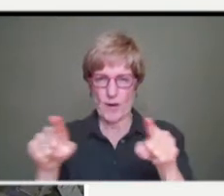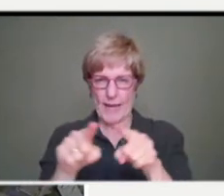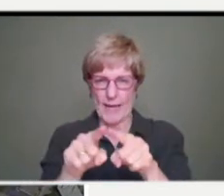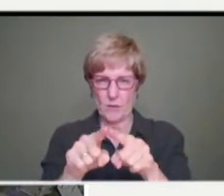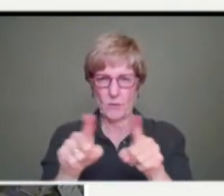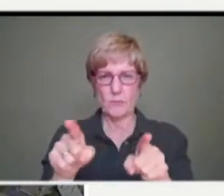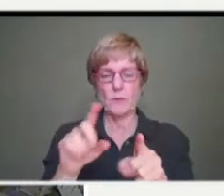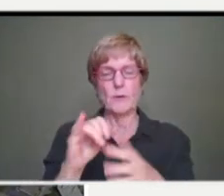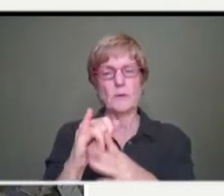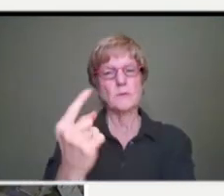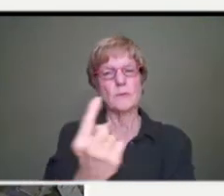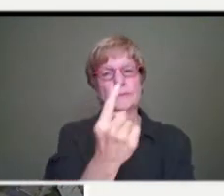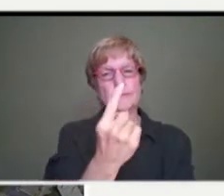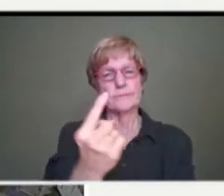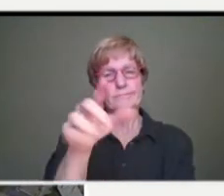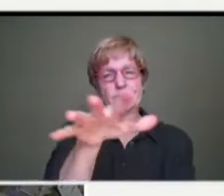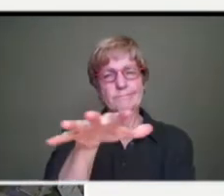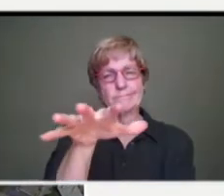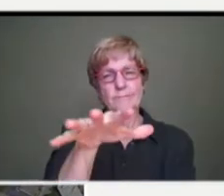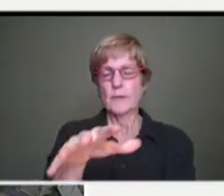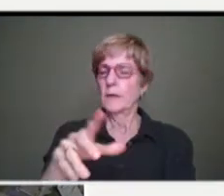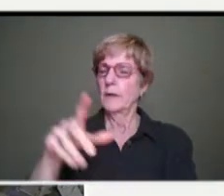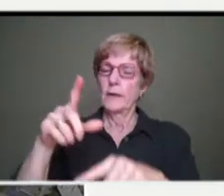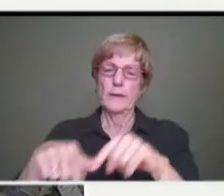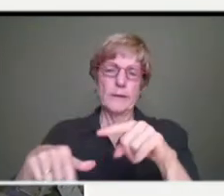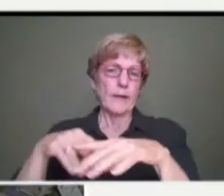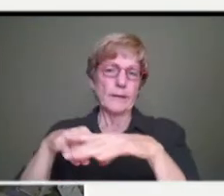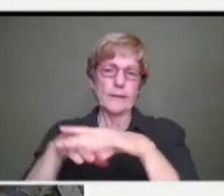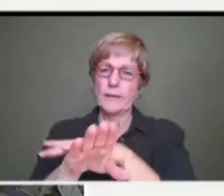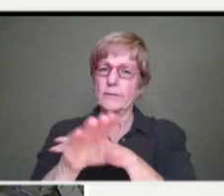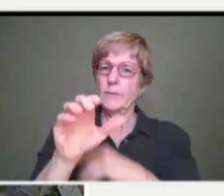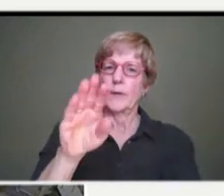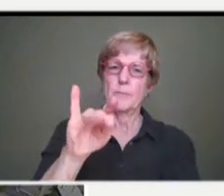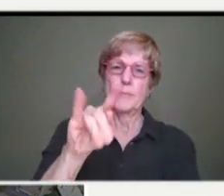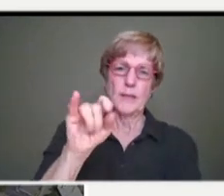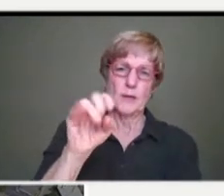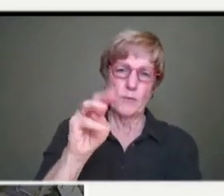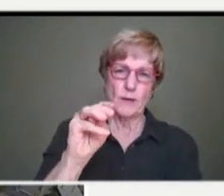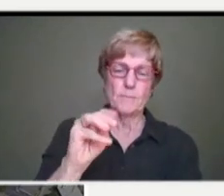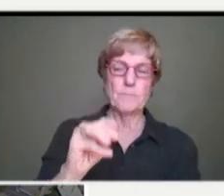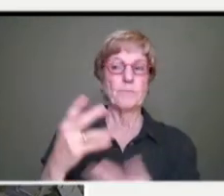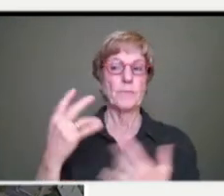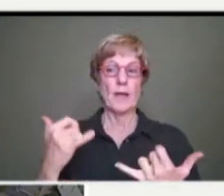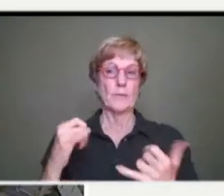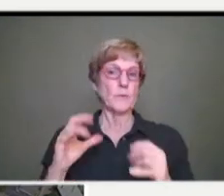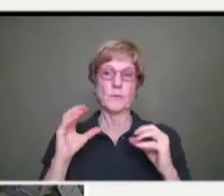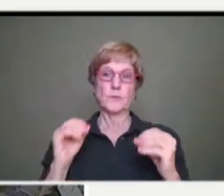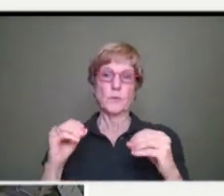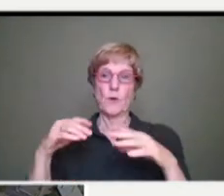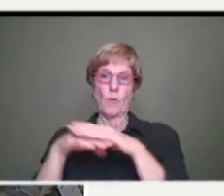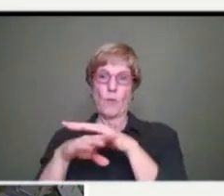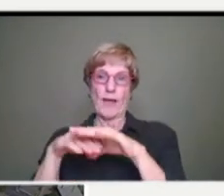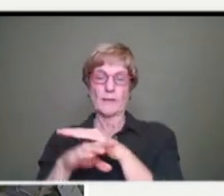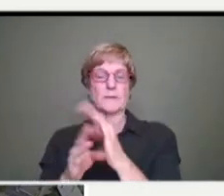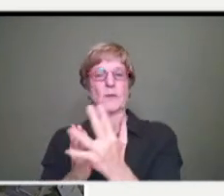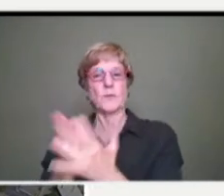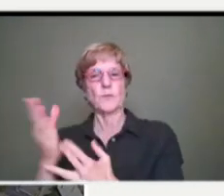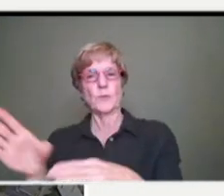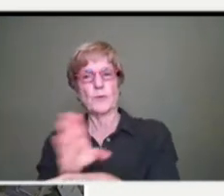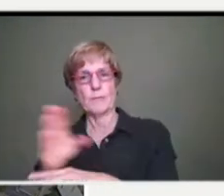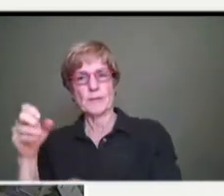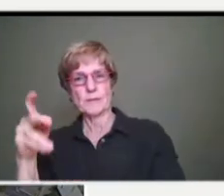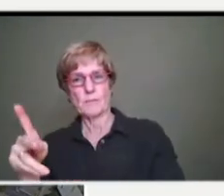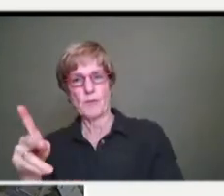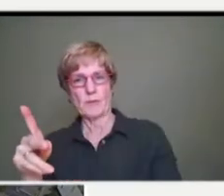orphaned down there there's obviously no access off Billy Graham and right now there's no access through the business park either because